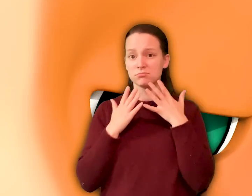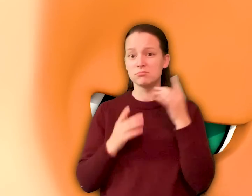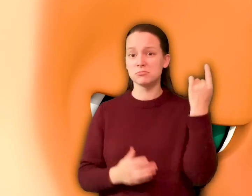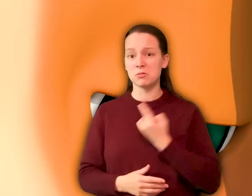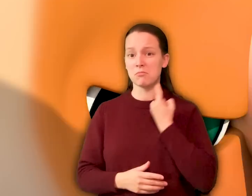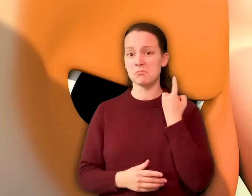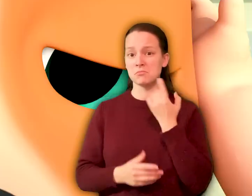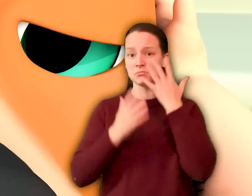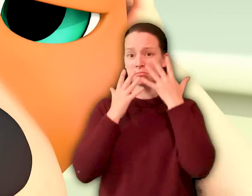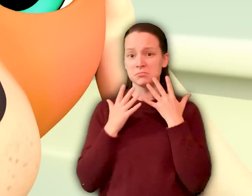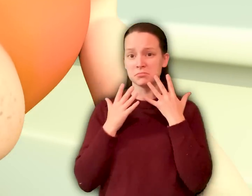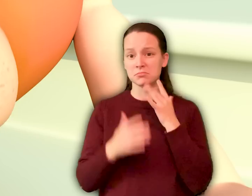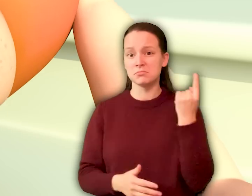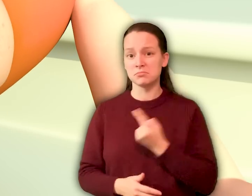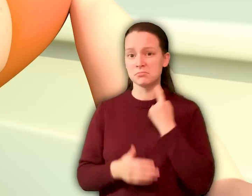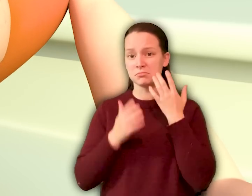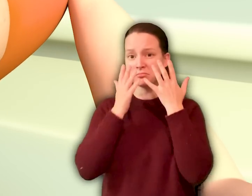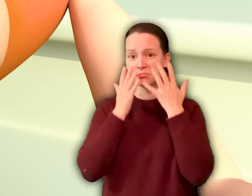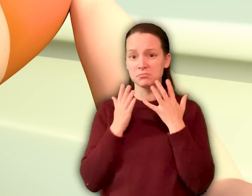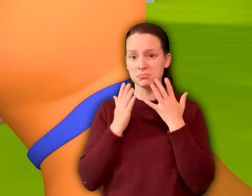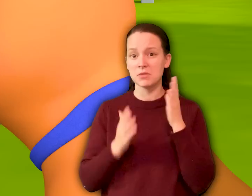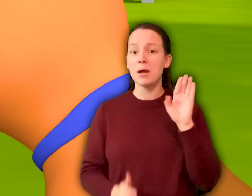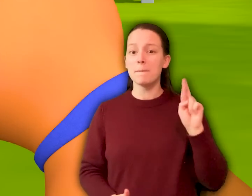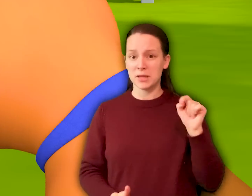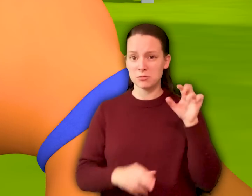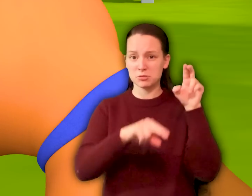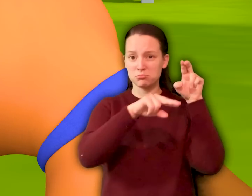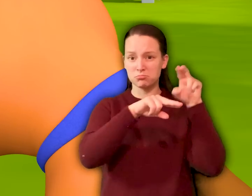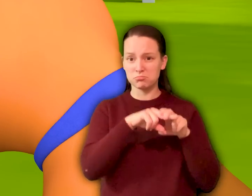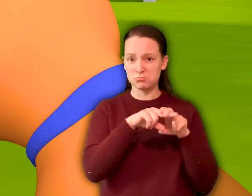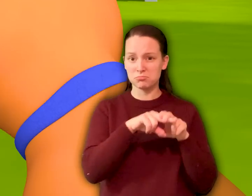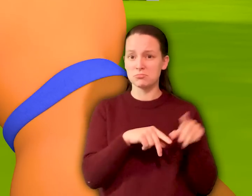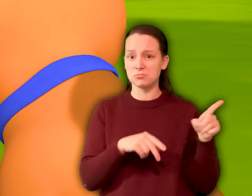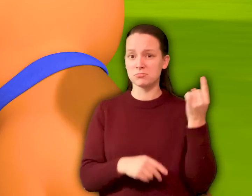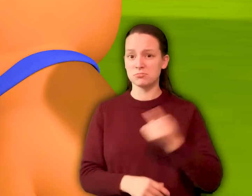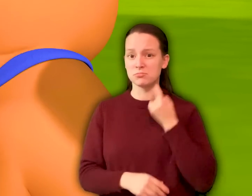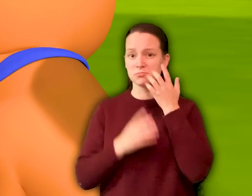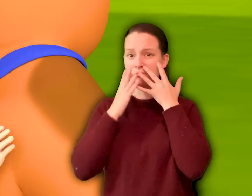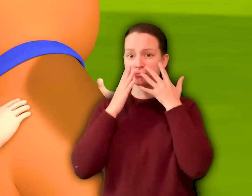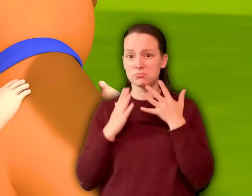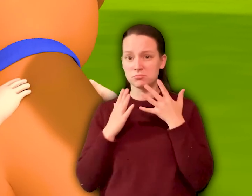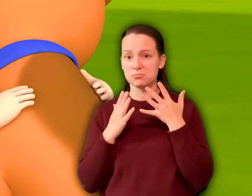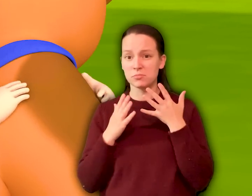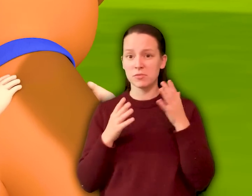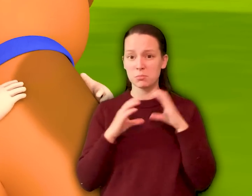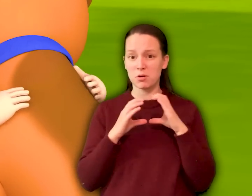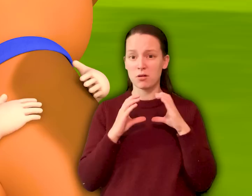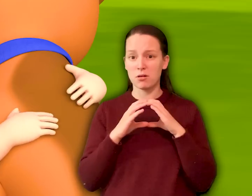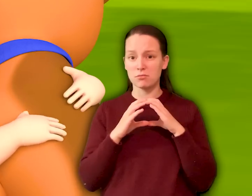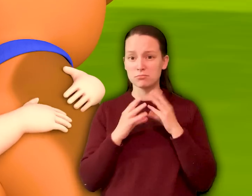sad lonely and sad lonely and sad Bingo sat lonely and sad